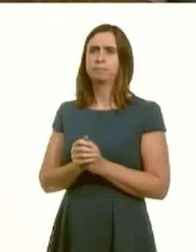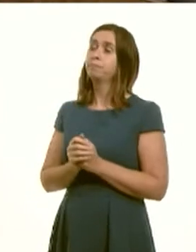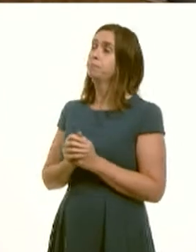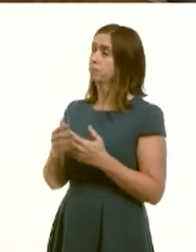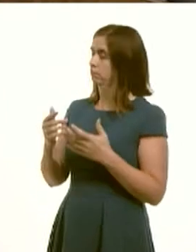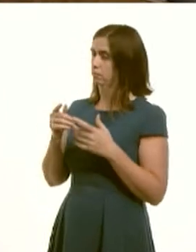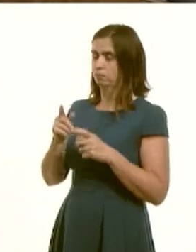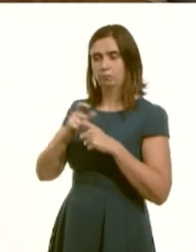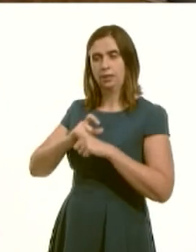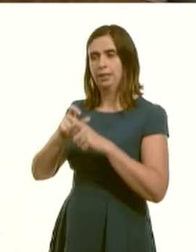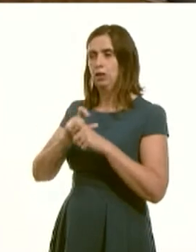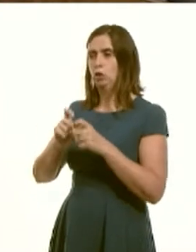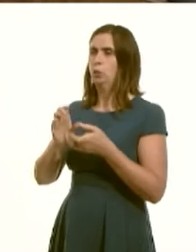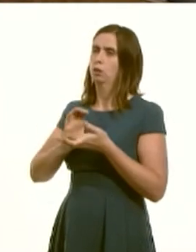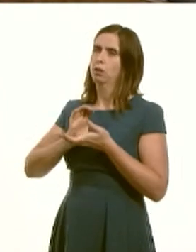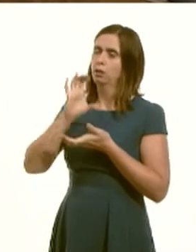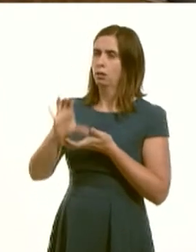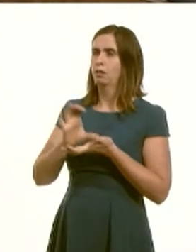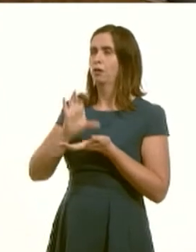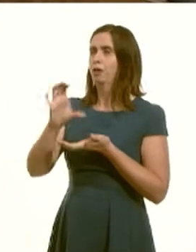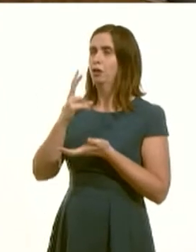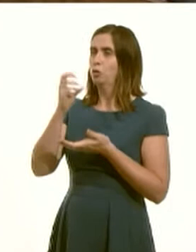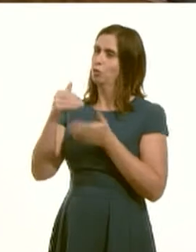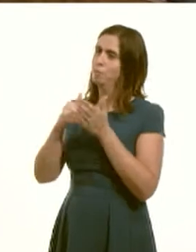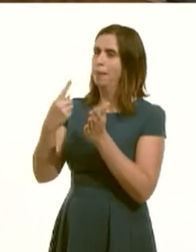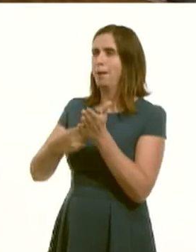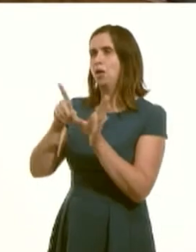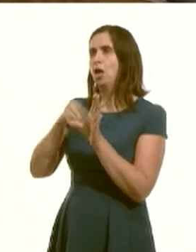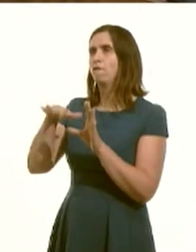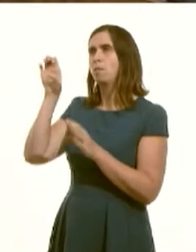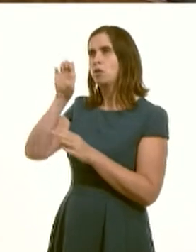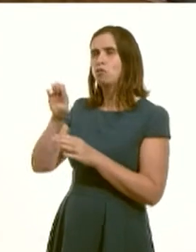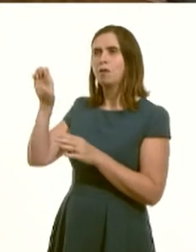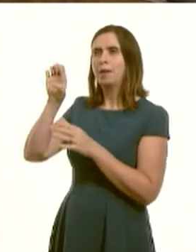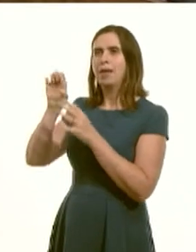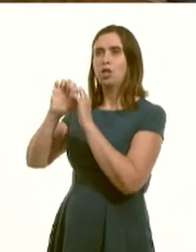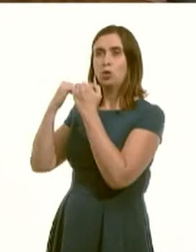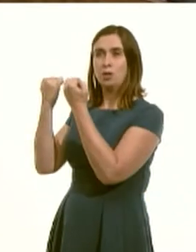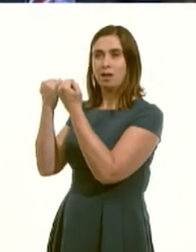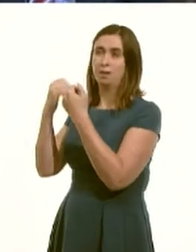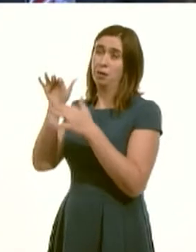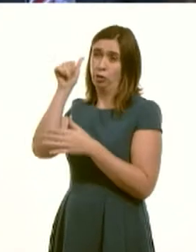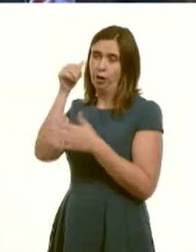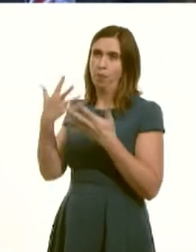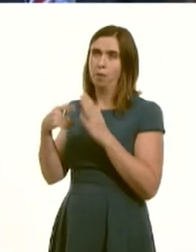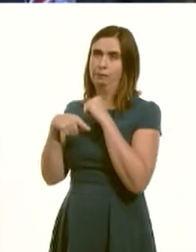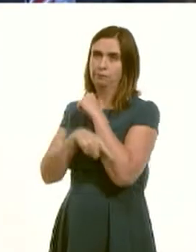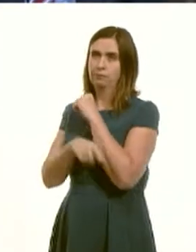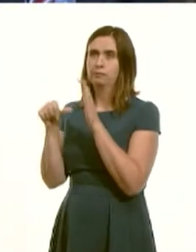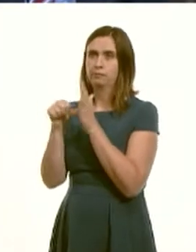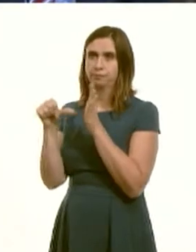continue to receive the subsidies of £200 million a year from the European Union. And these have been very difficult times, of course,